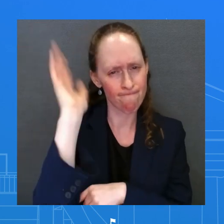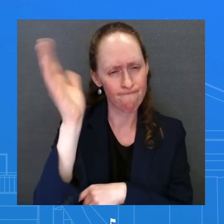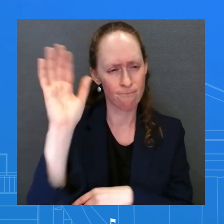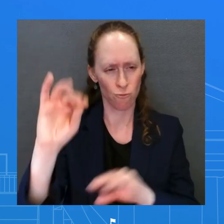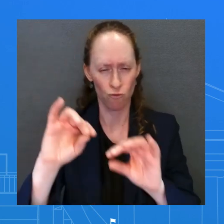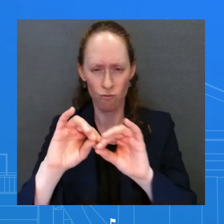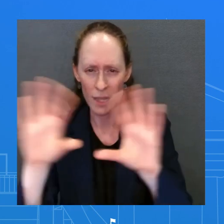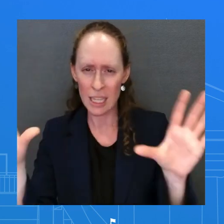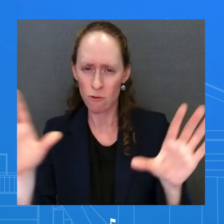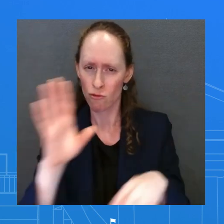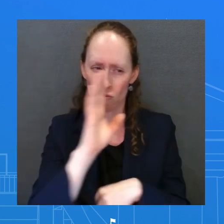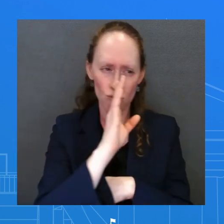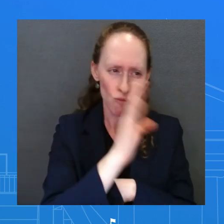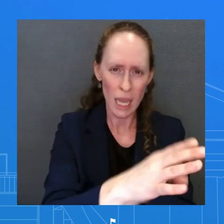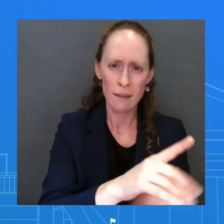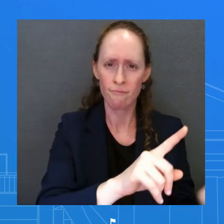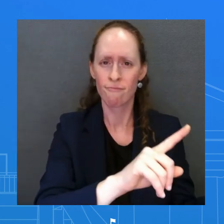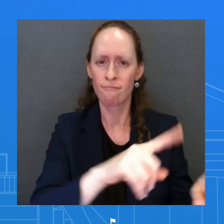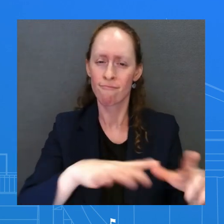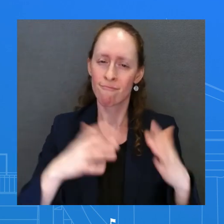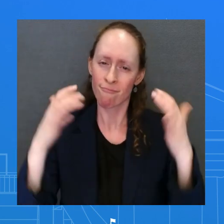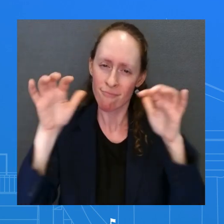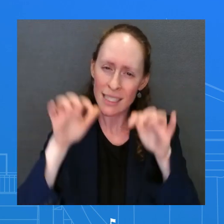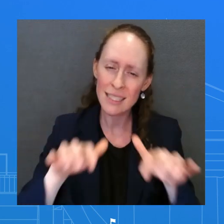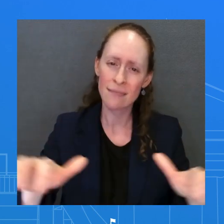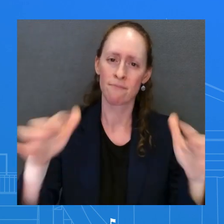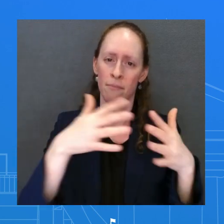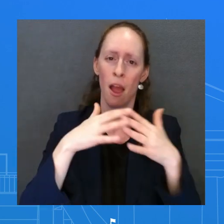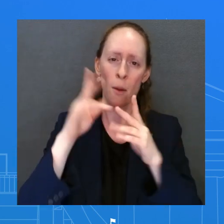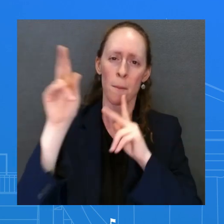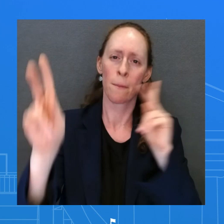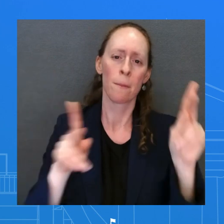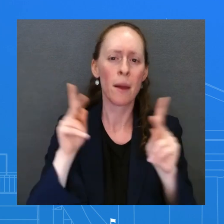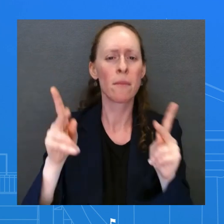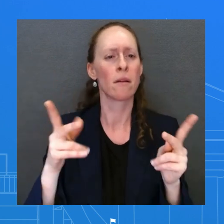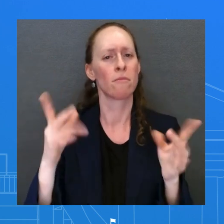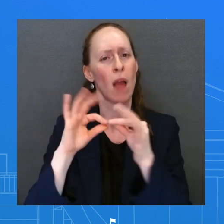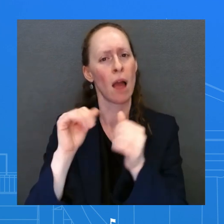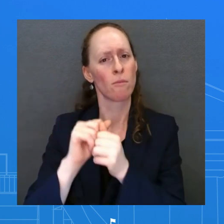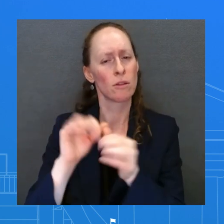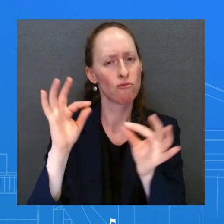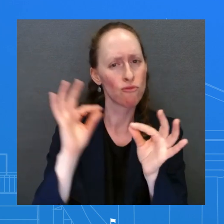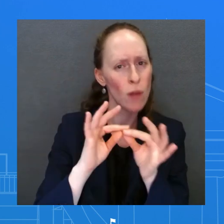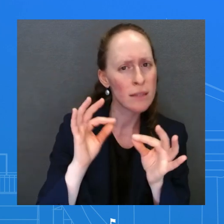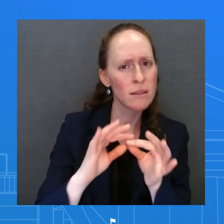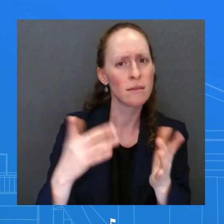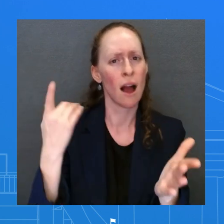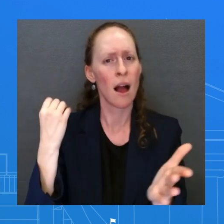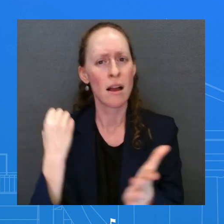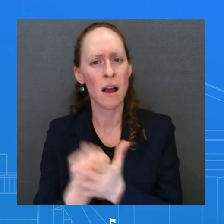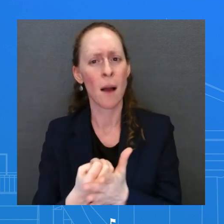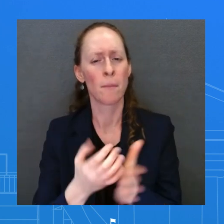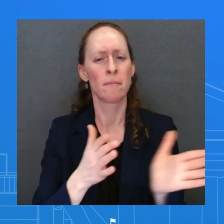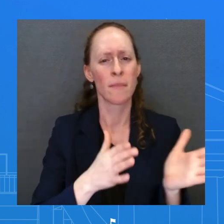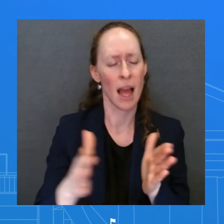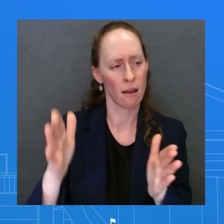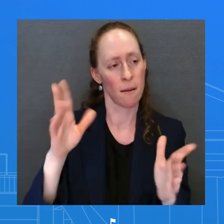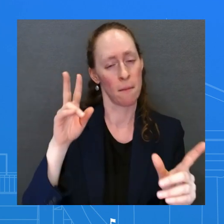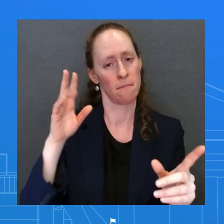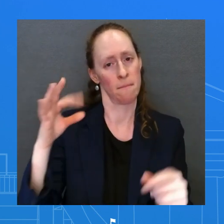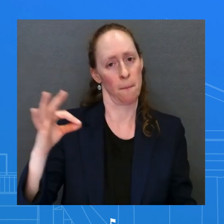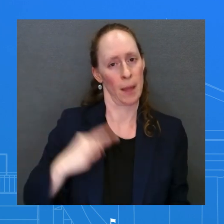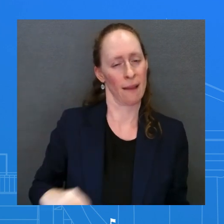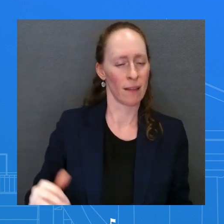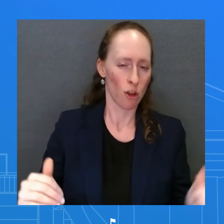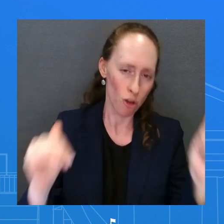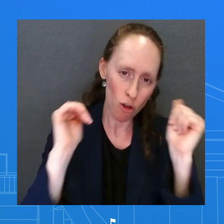continue to do as it relates to lowering costs and dealing with an economy that works for all. Go ahead. Thanks, Karine. To follow up on that question, with the president's